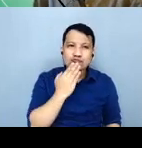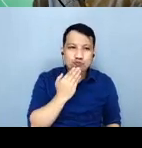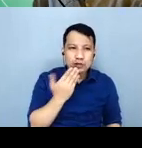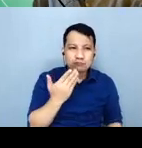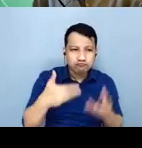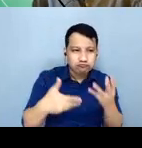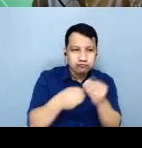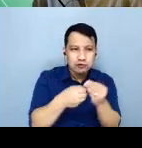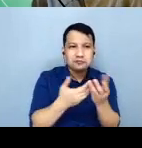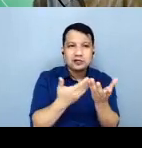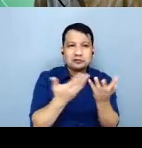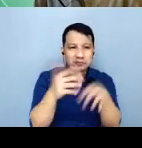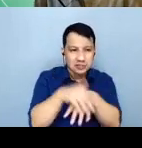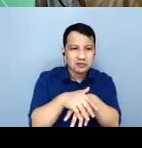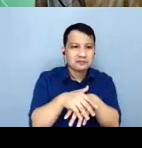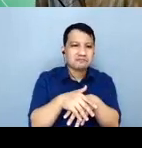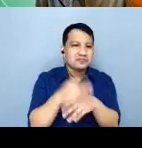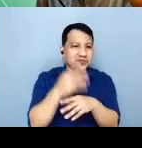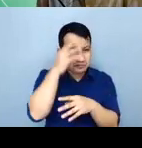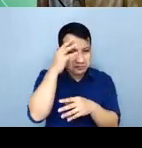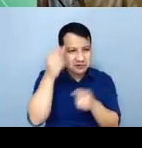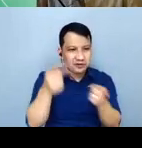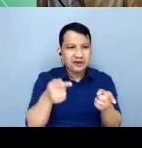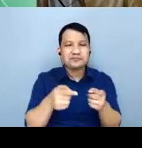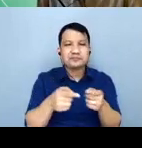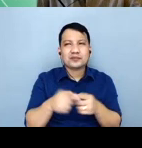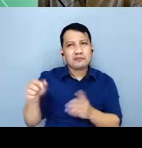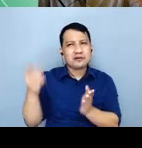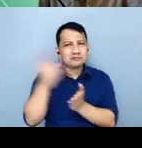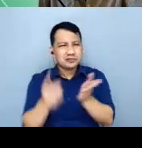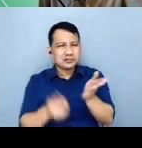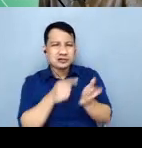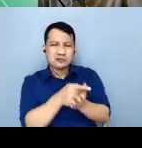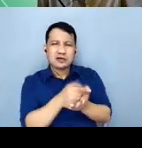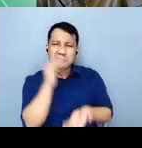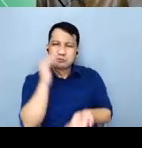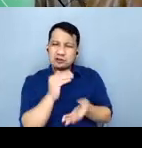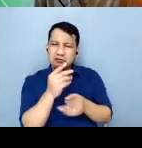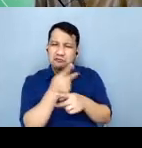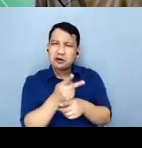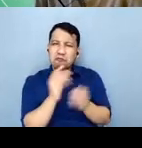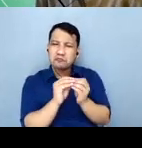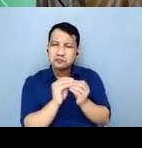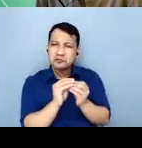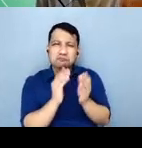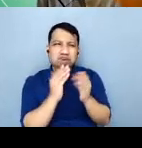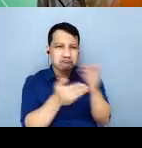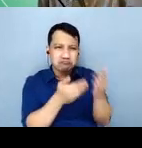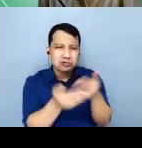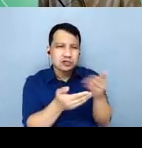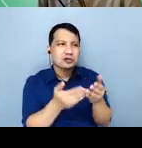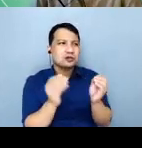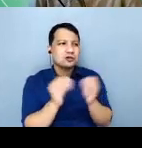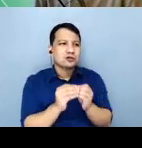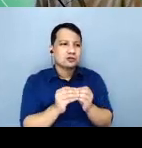way of creating things. And as a designer concept, it's less about the product itself and more of the process. It's just a